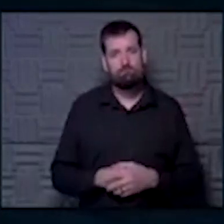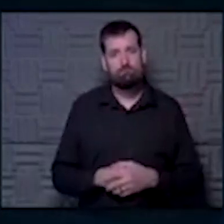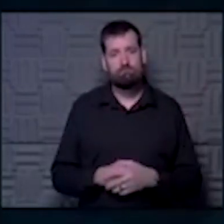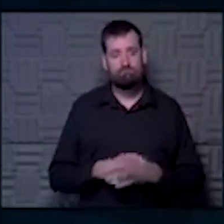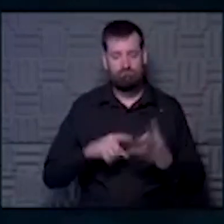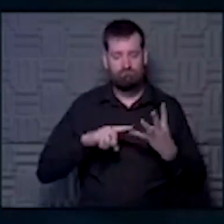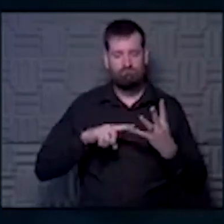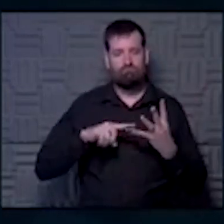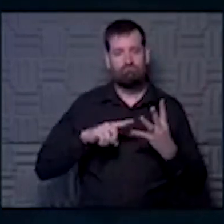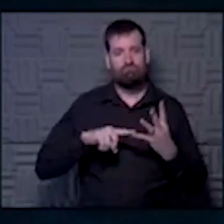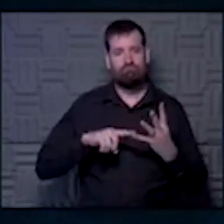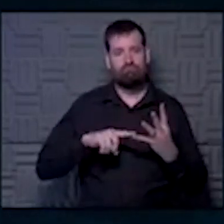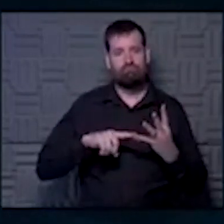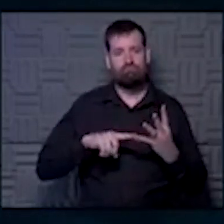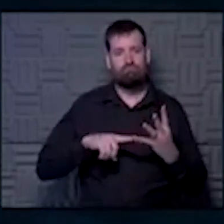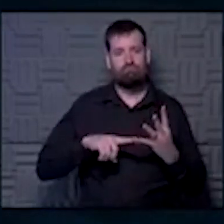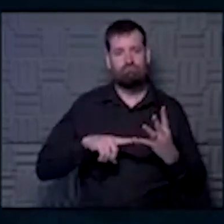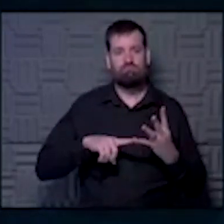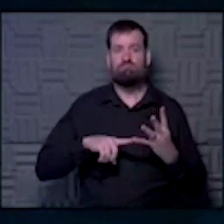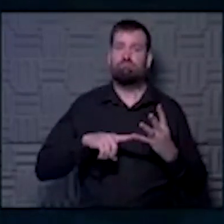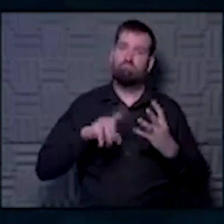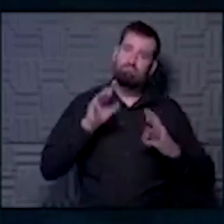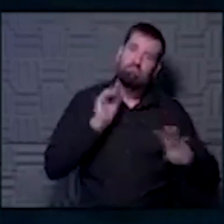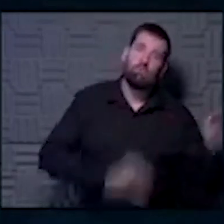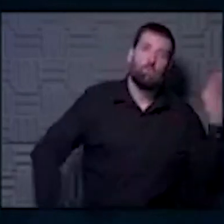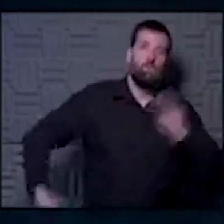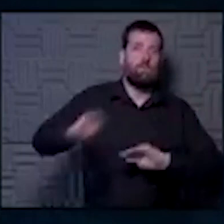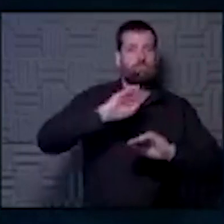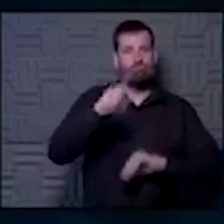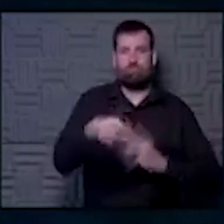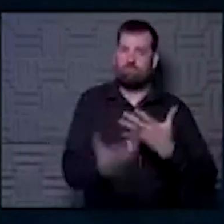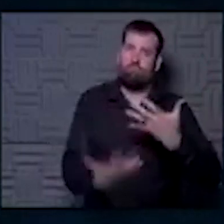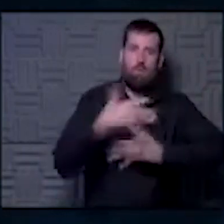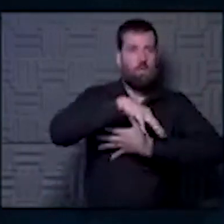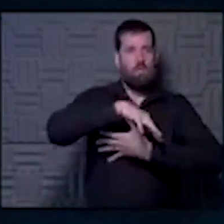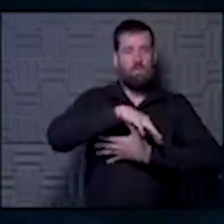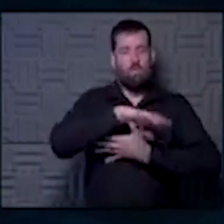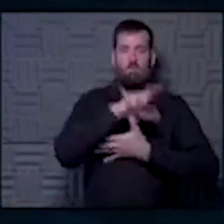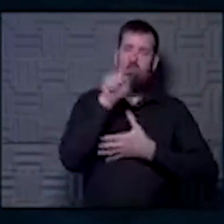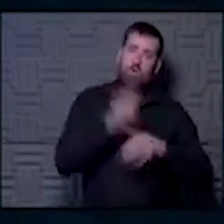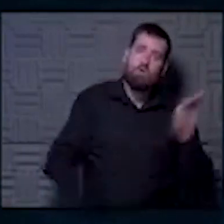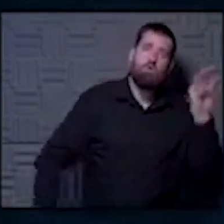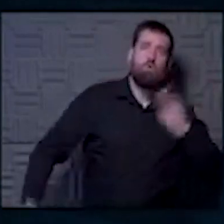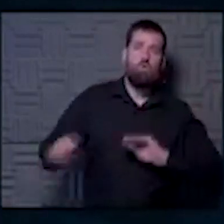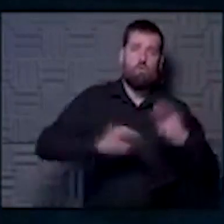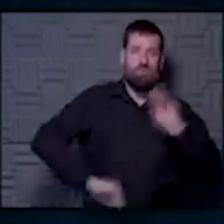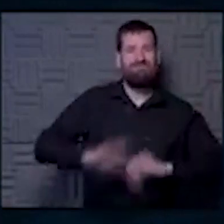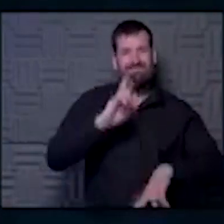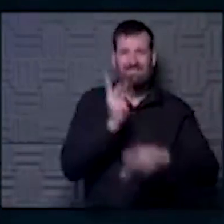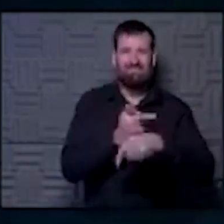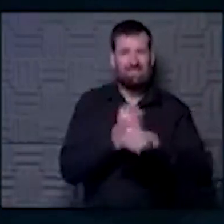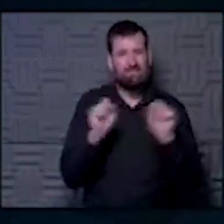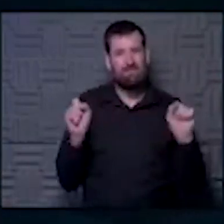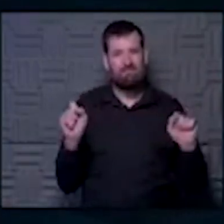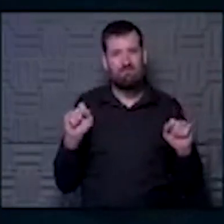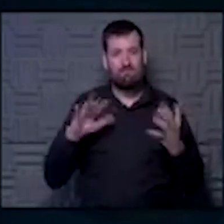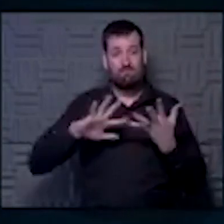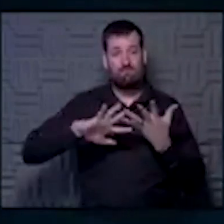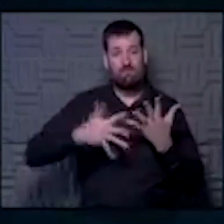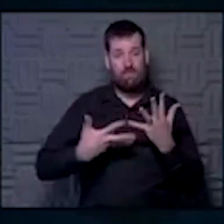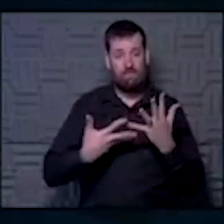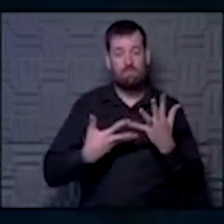4, choose to move and make physical activity a priority. Got to move around because that really helps keep us safe. Then number